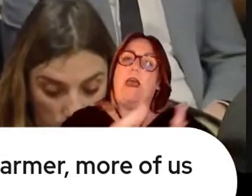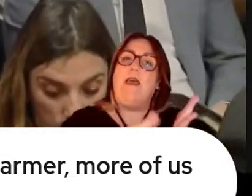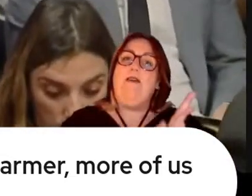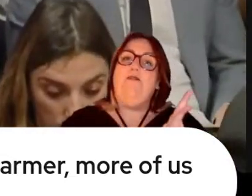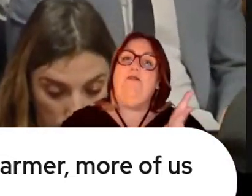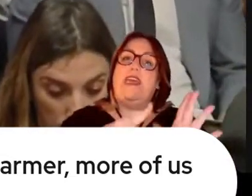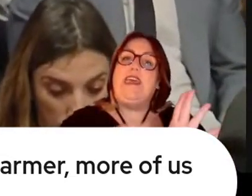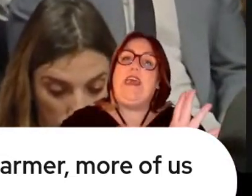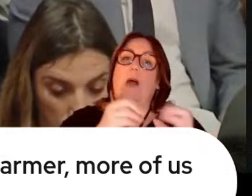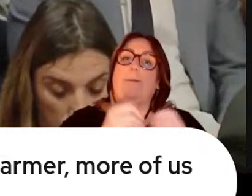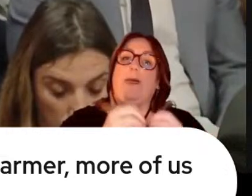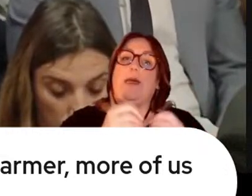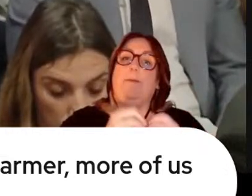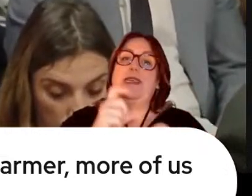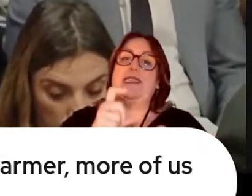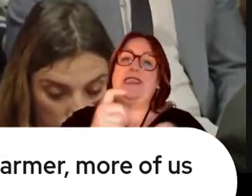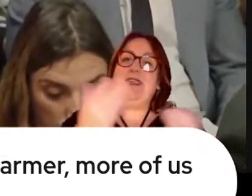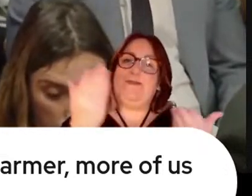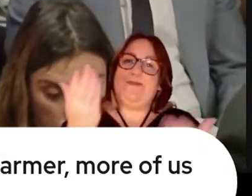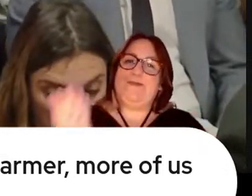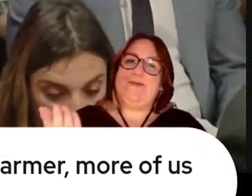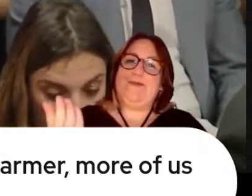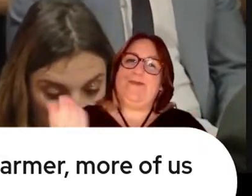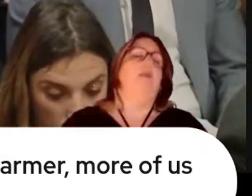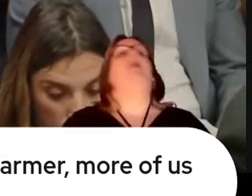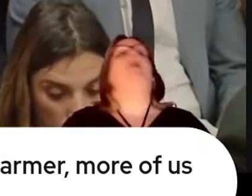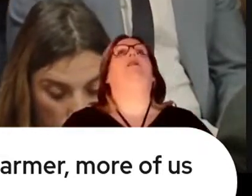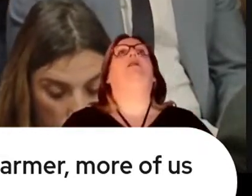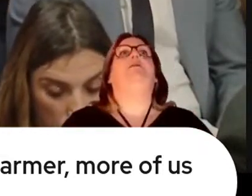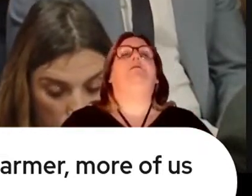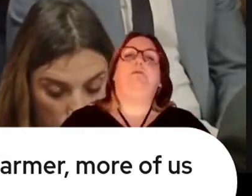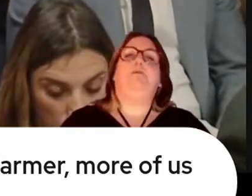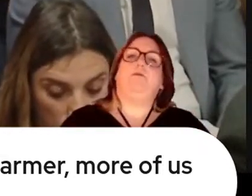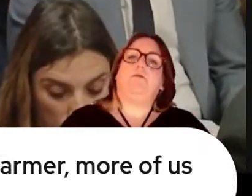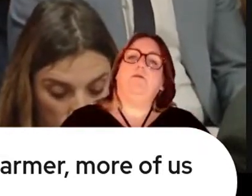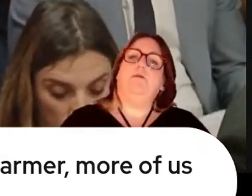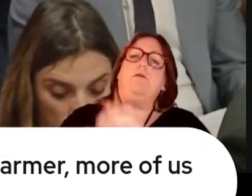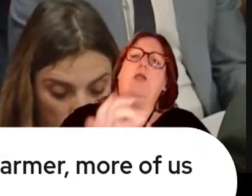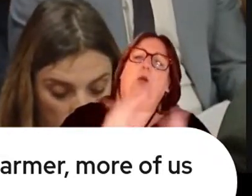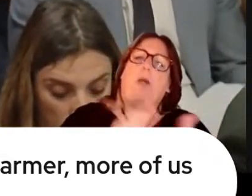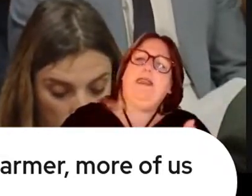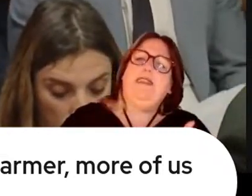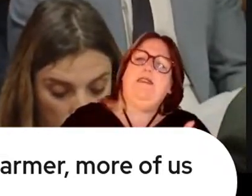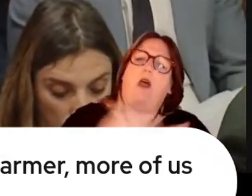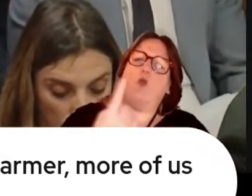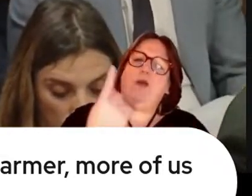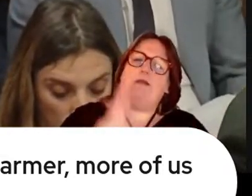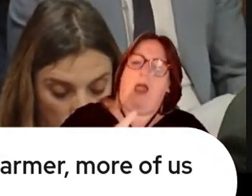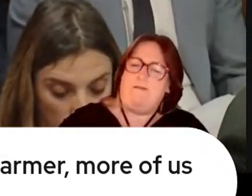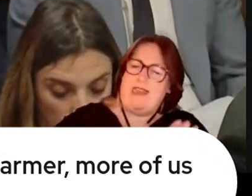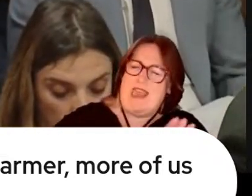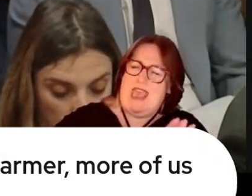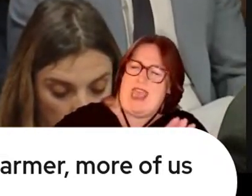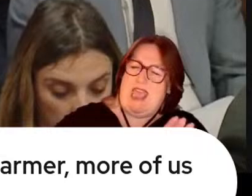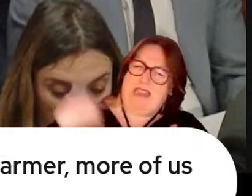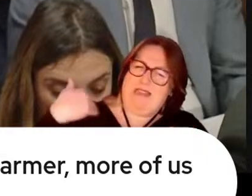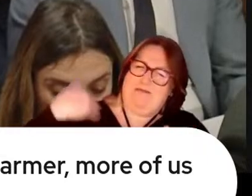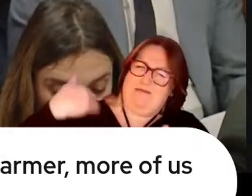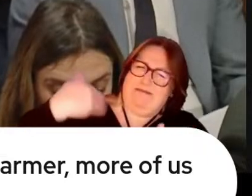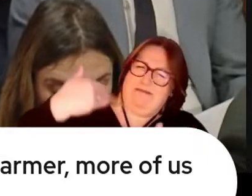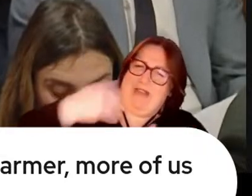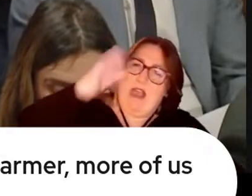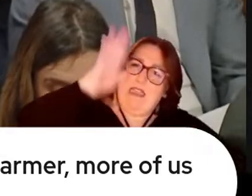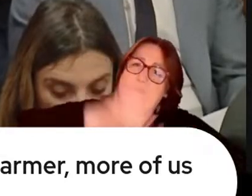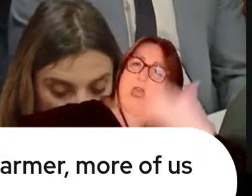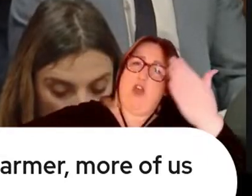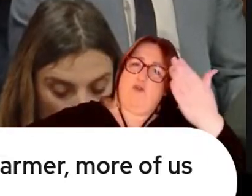Prime Minister, you are a person with years of experience as a senior prosecutor. Do you really need a public inquiry to tell you